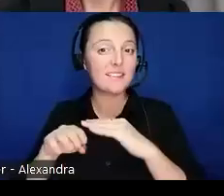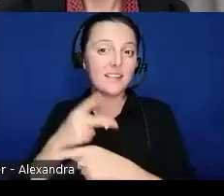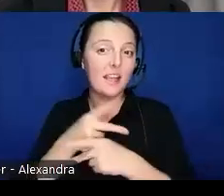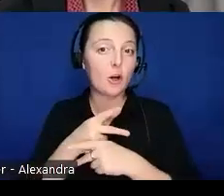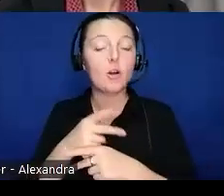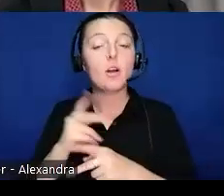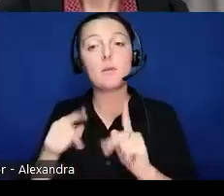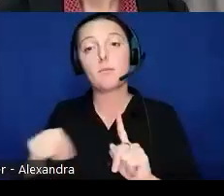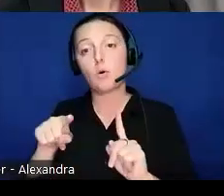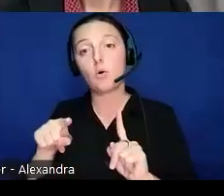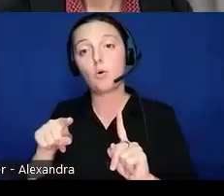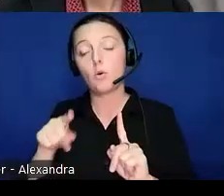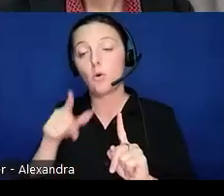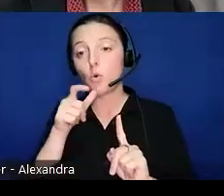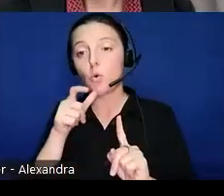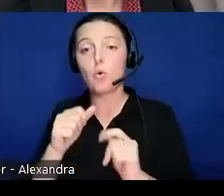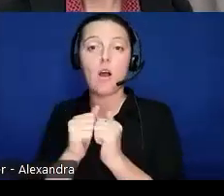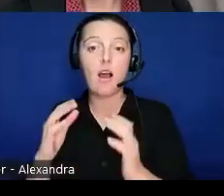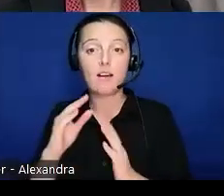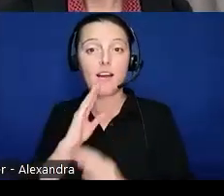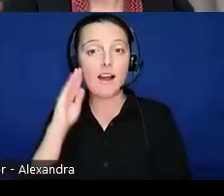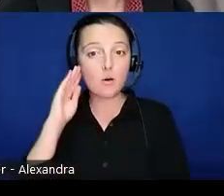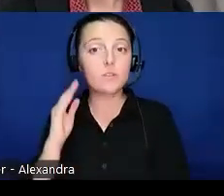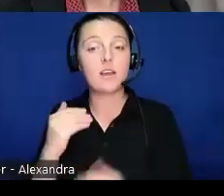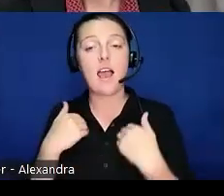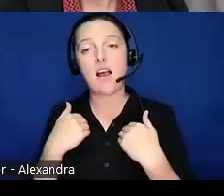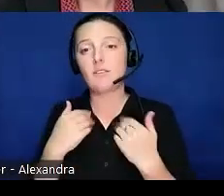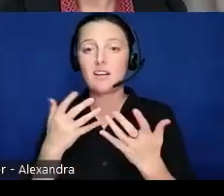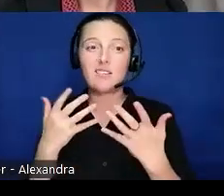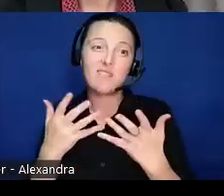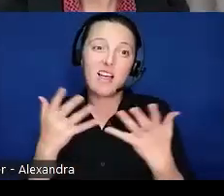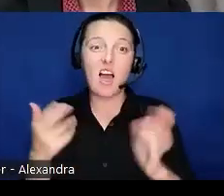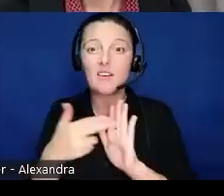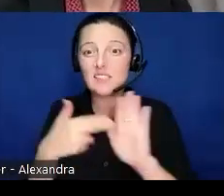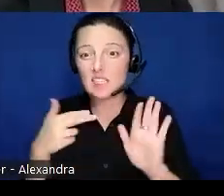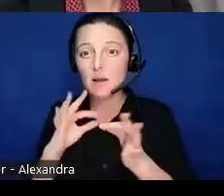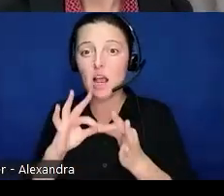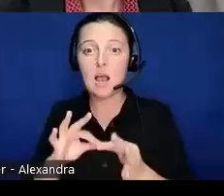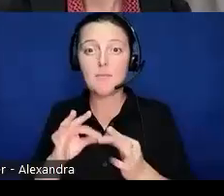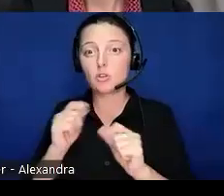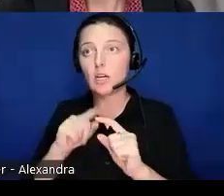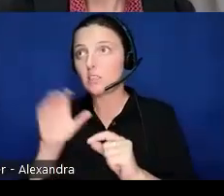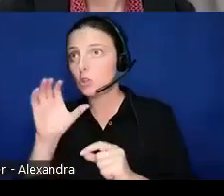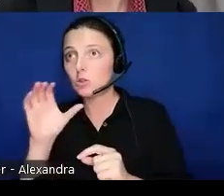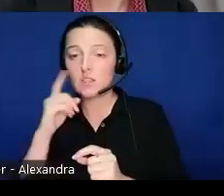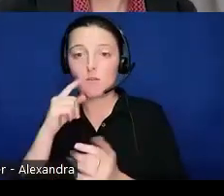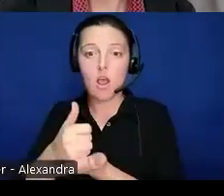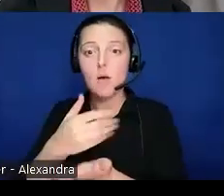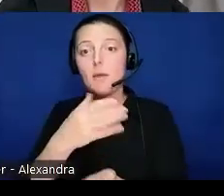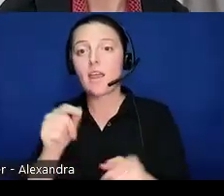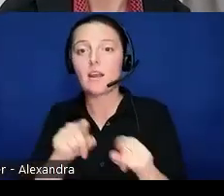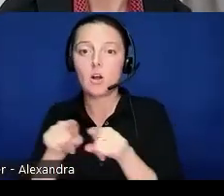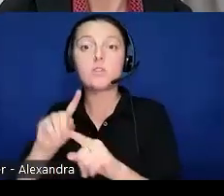to have a lot of stigma about either seeking help themselves, but also they face stigma when they seek help in a hospital setting,